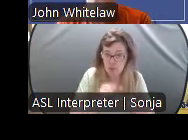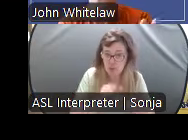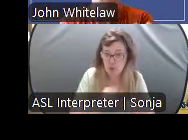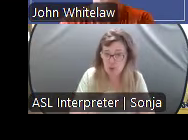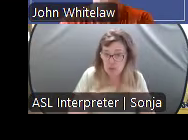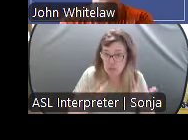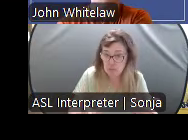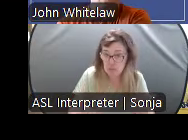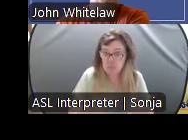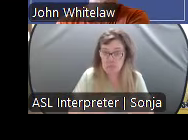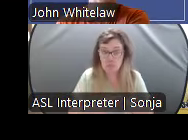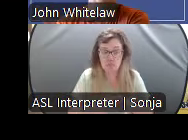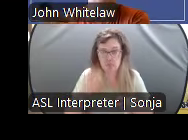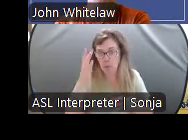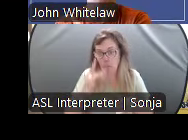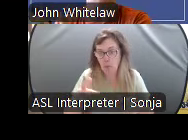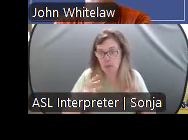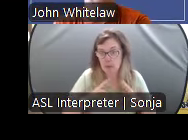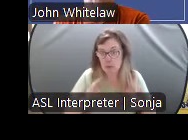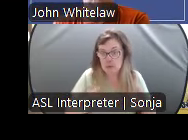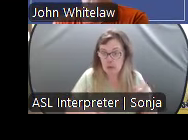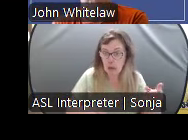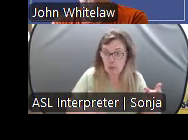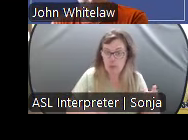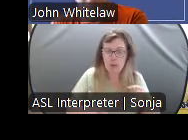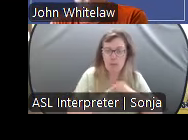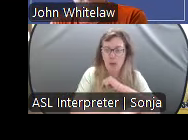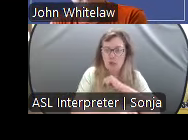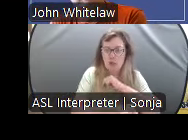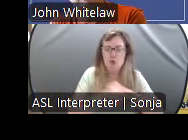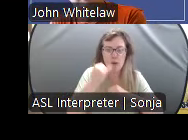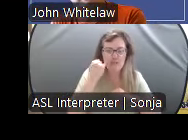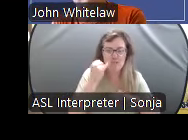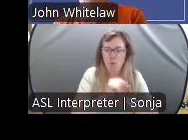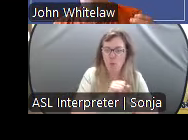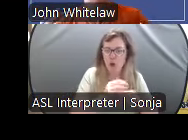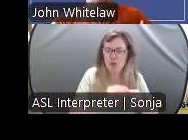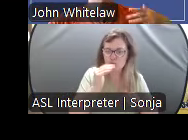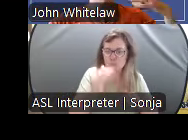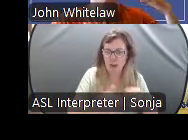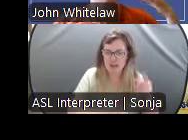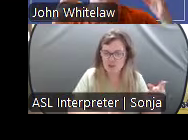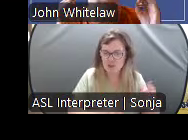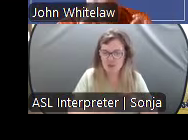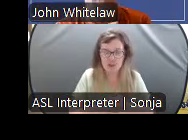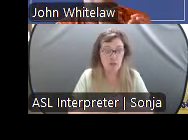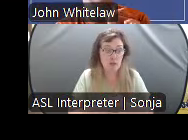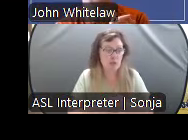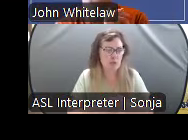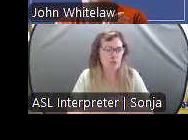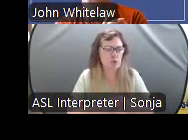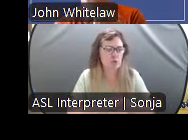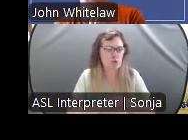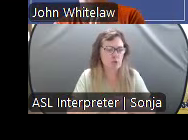particularly if you take early retirement when they punish you if you work too much. And what do I say? You anticipate